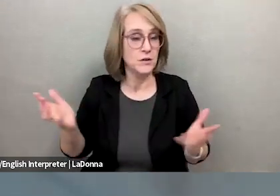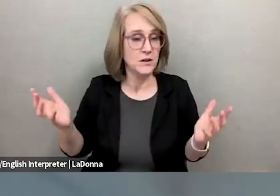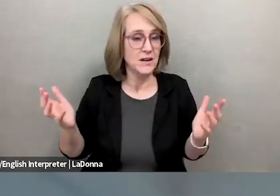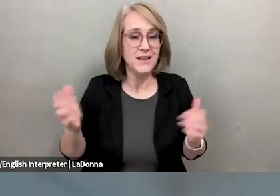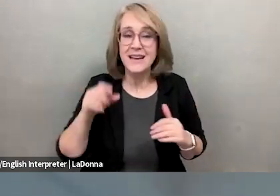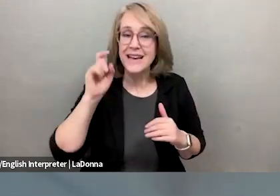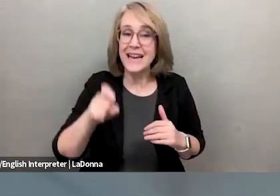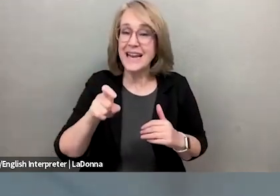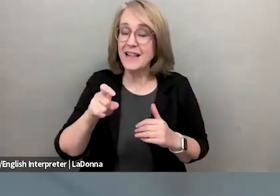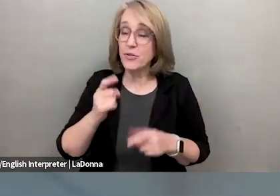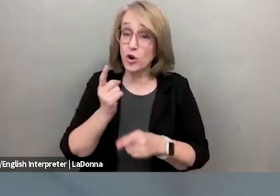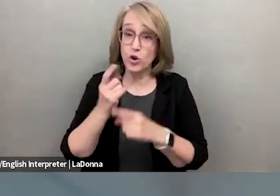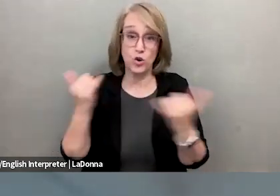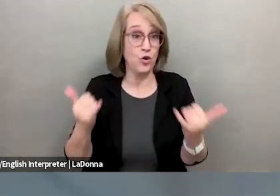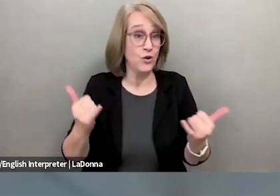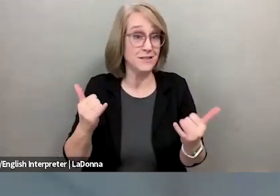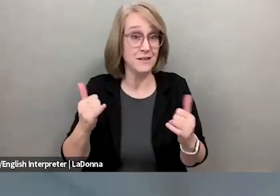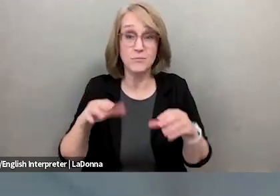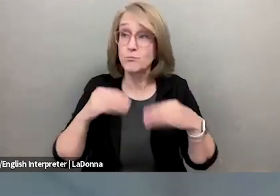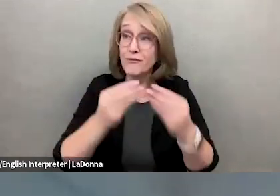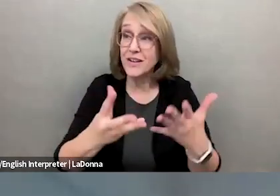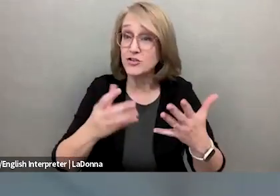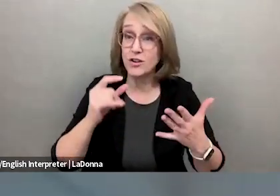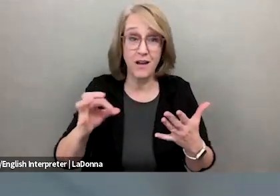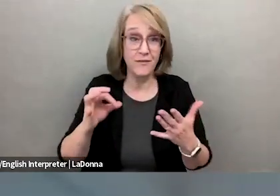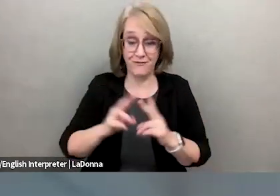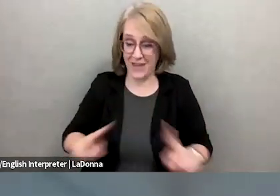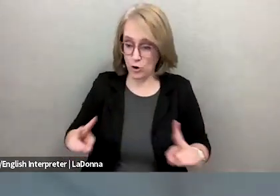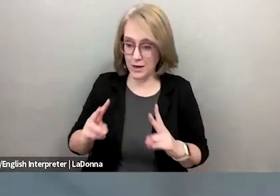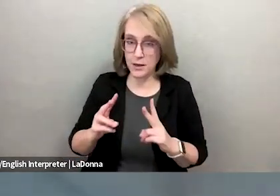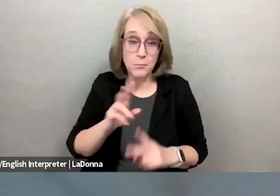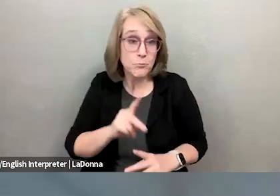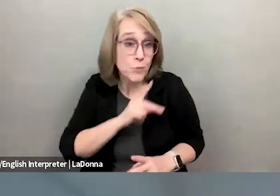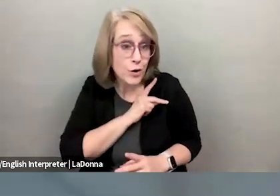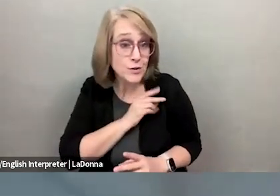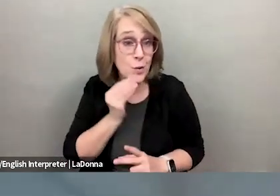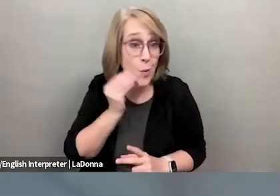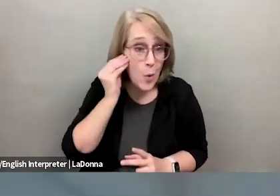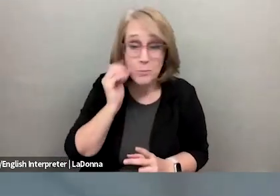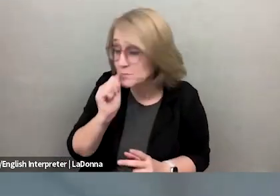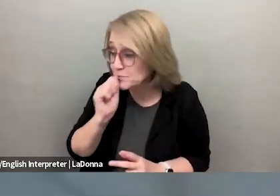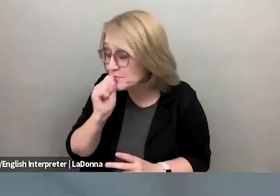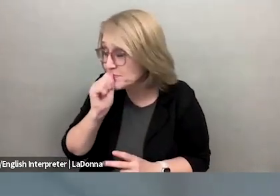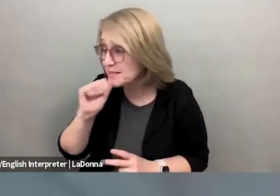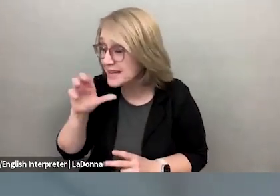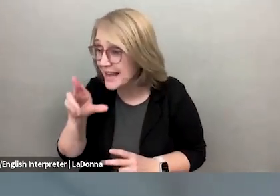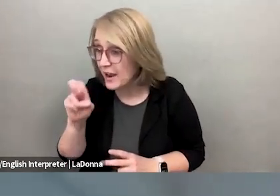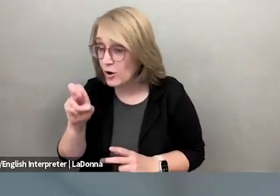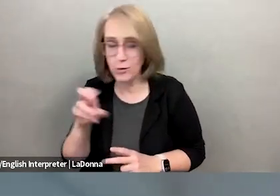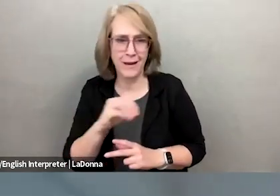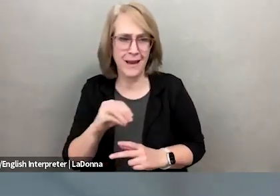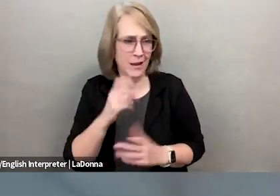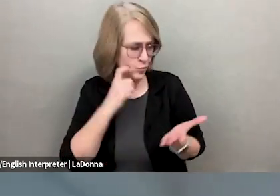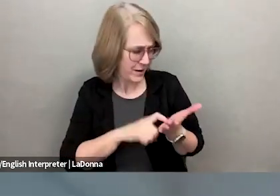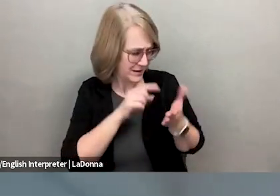very important, often very intimate home-based care. And then always sort of thinking about the person receiving that